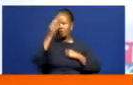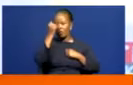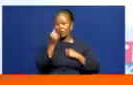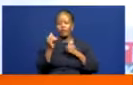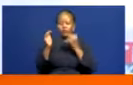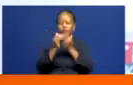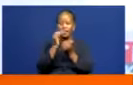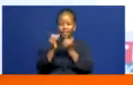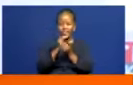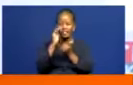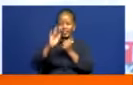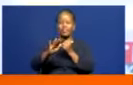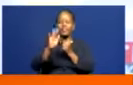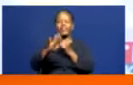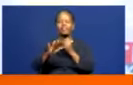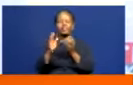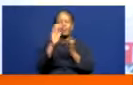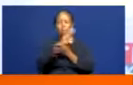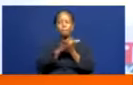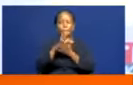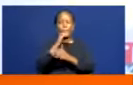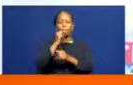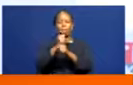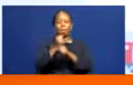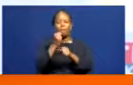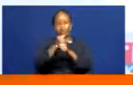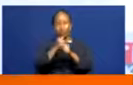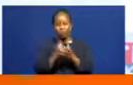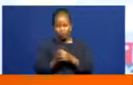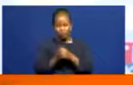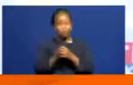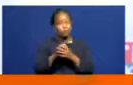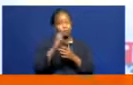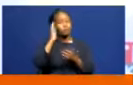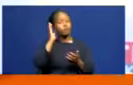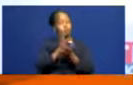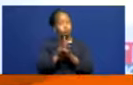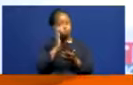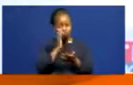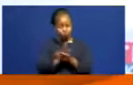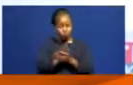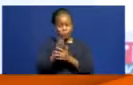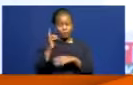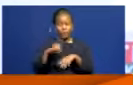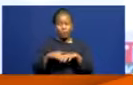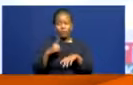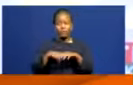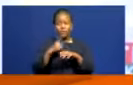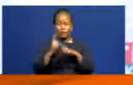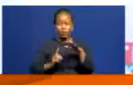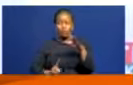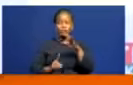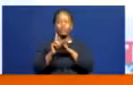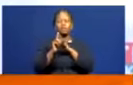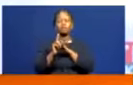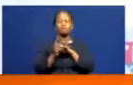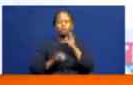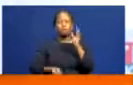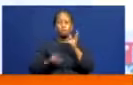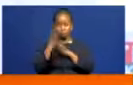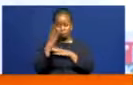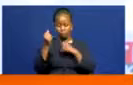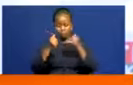this visionary platform. Indeed, since the establishment,